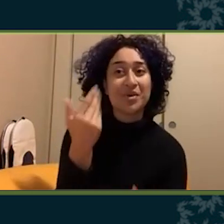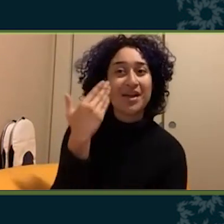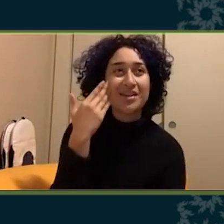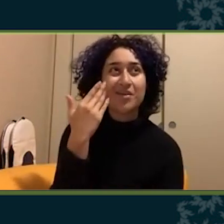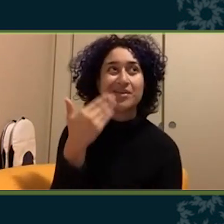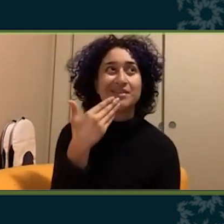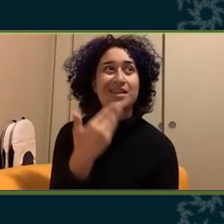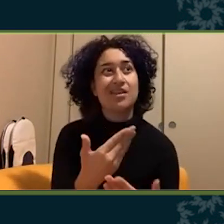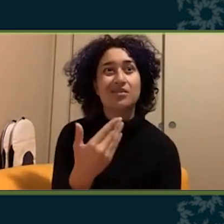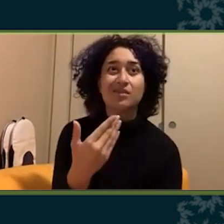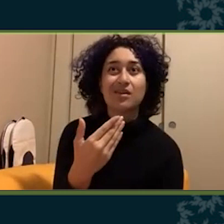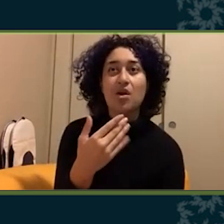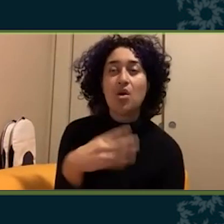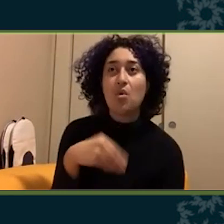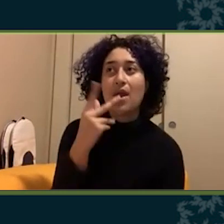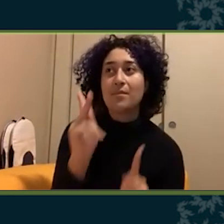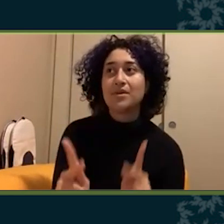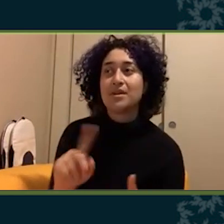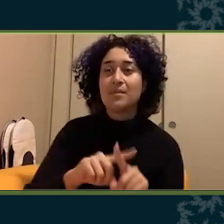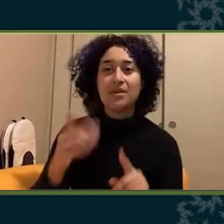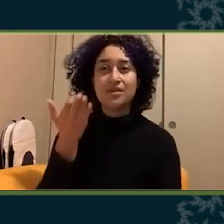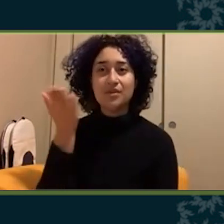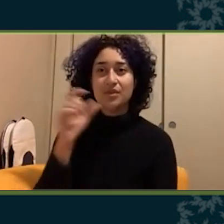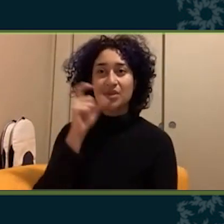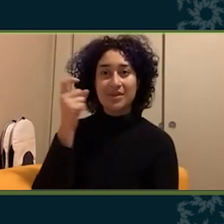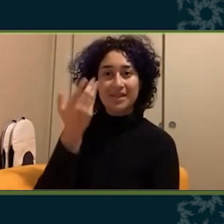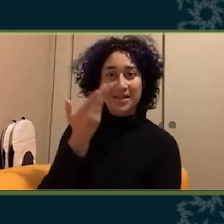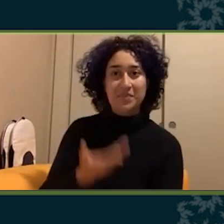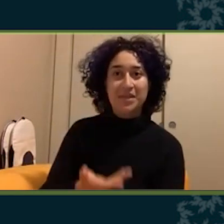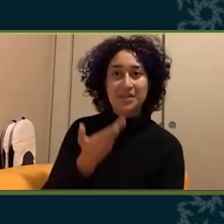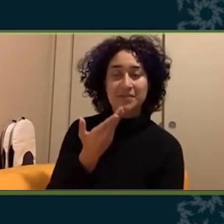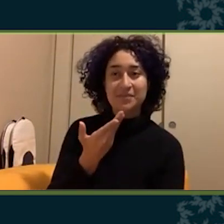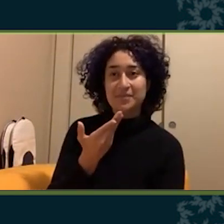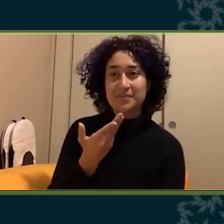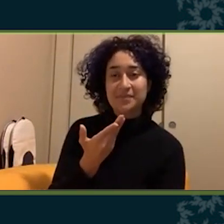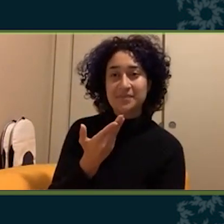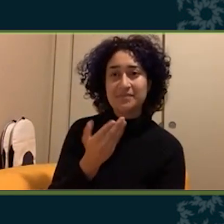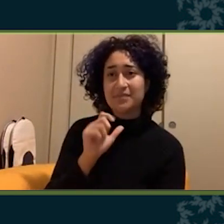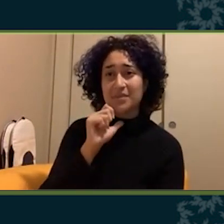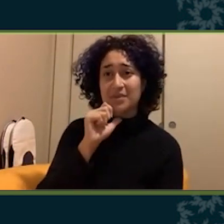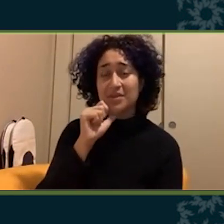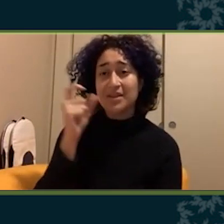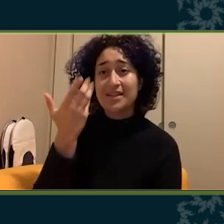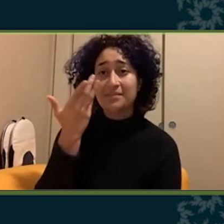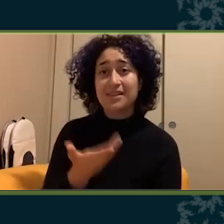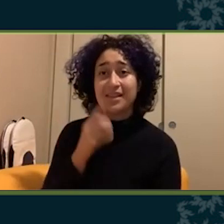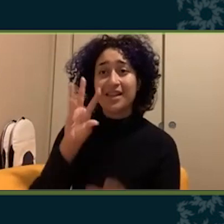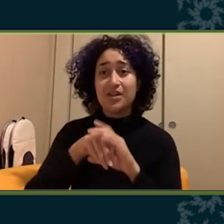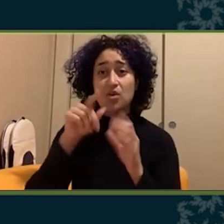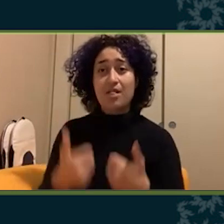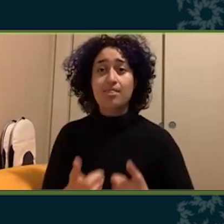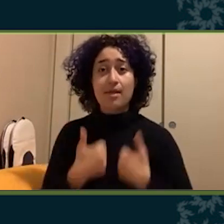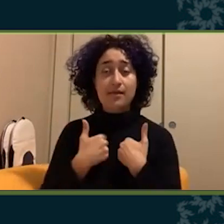dude, but like, you don't need me, right? You don't need me in your life, right? You can live your life. Whereas